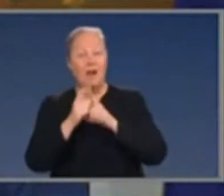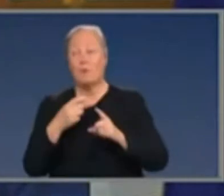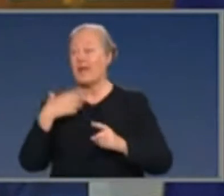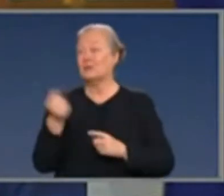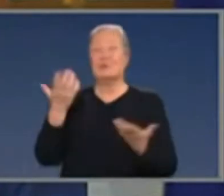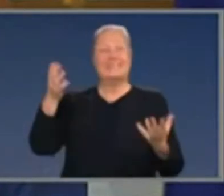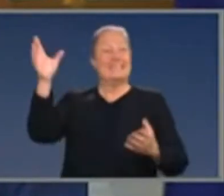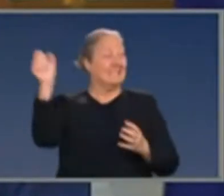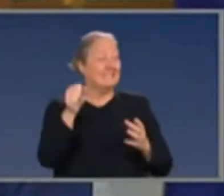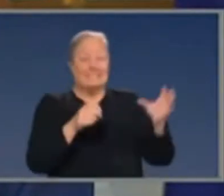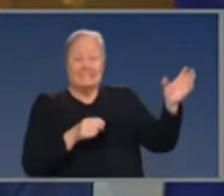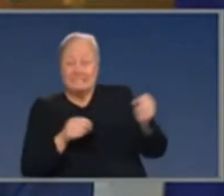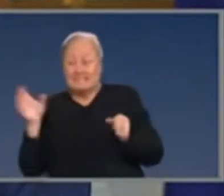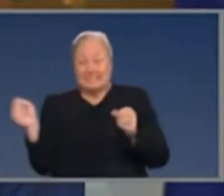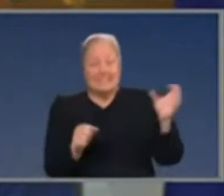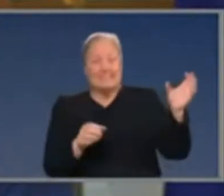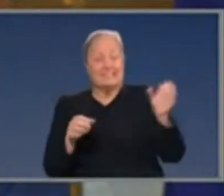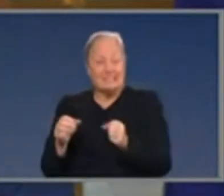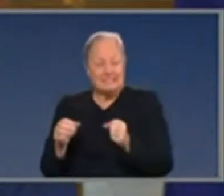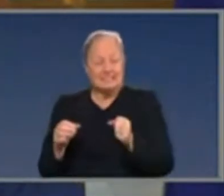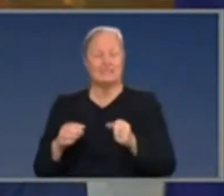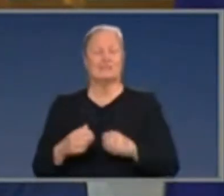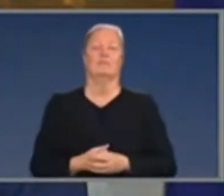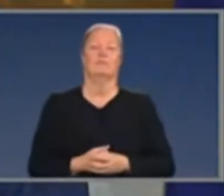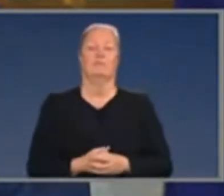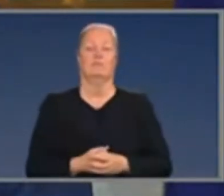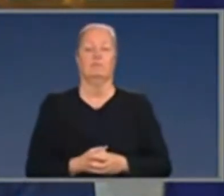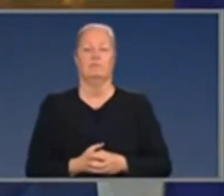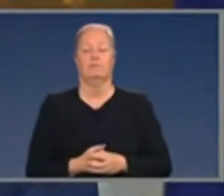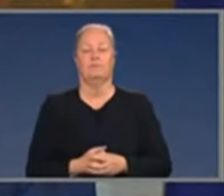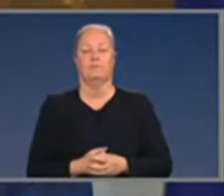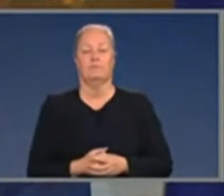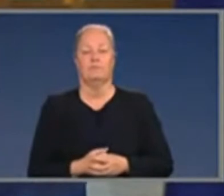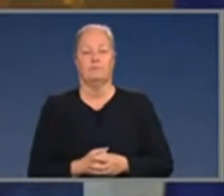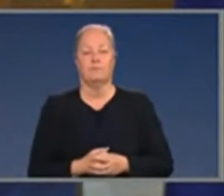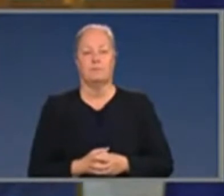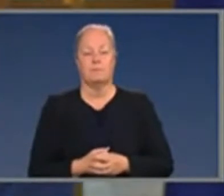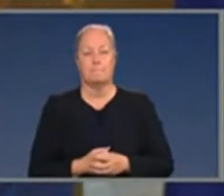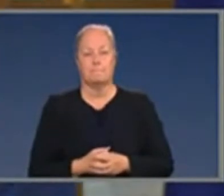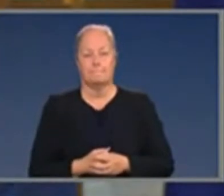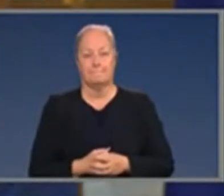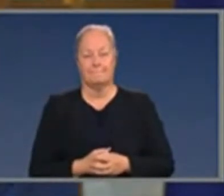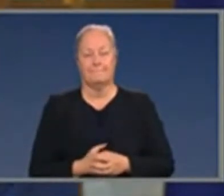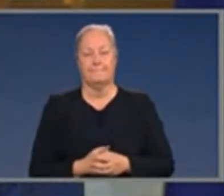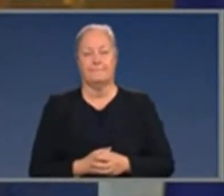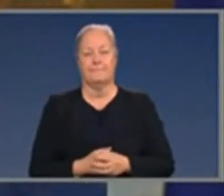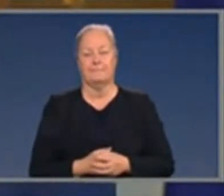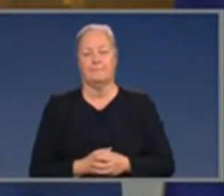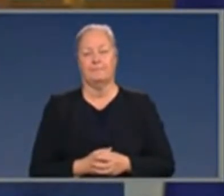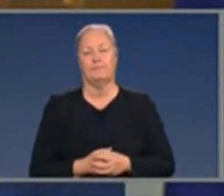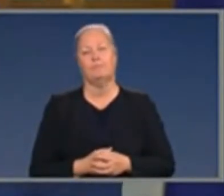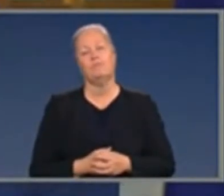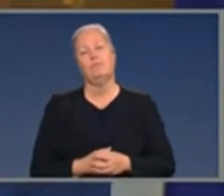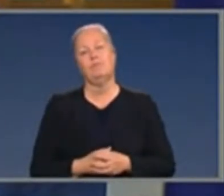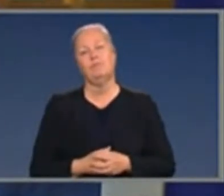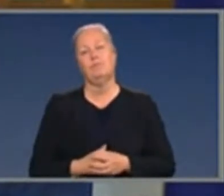of sources, but they were not staff that knew this community, and there was no doubt